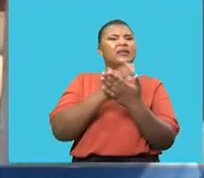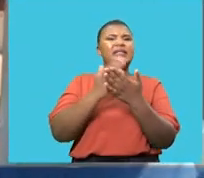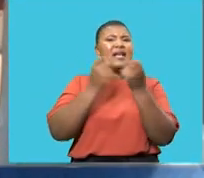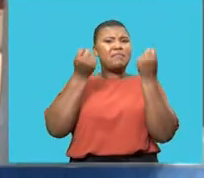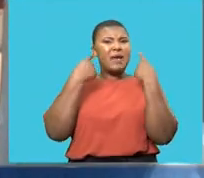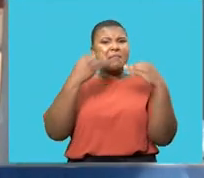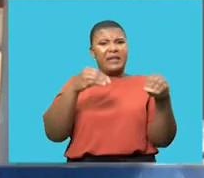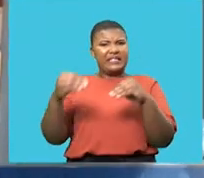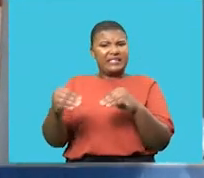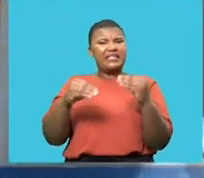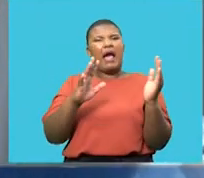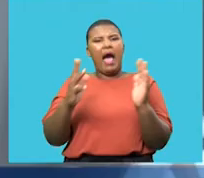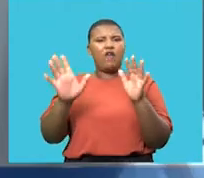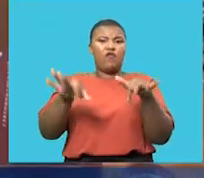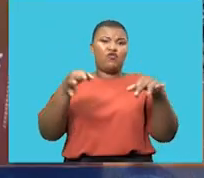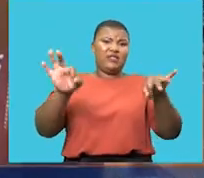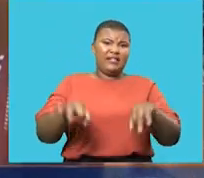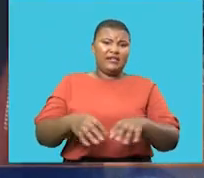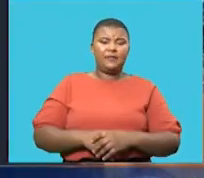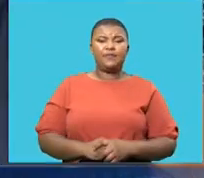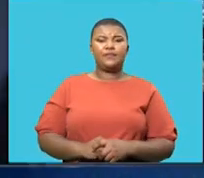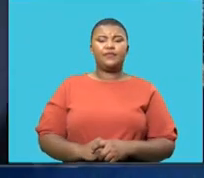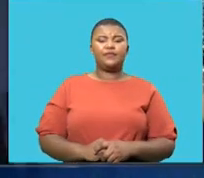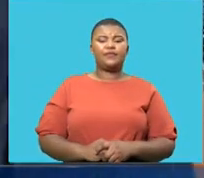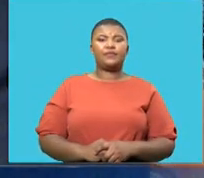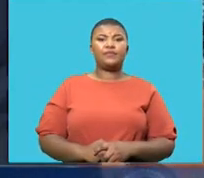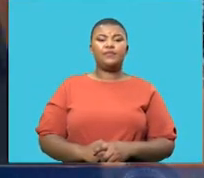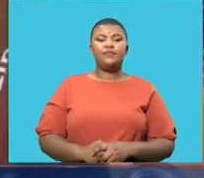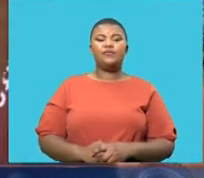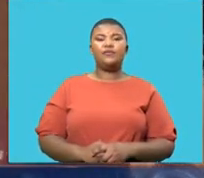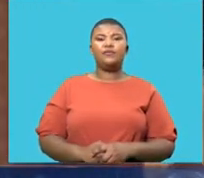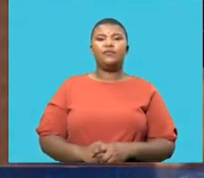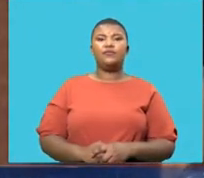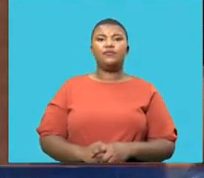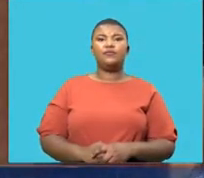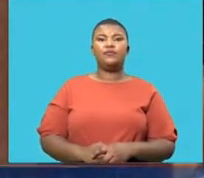the business model of music. For Soweto TV News, I am Zwelibanzi Mazibuko.